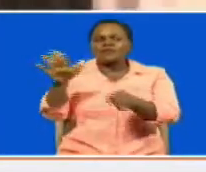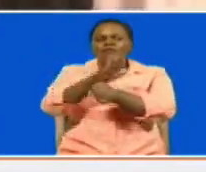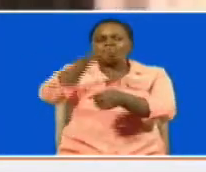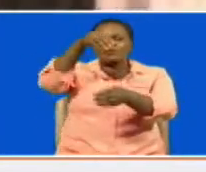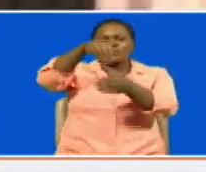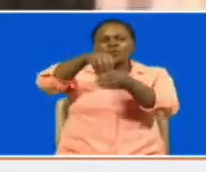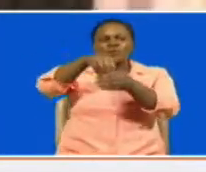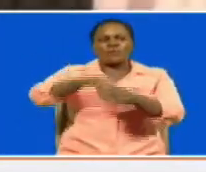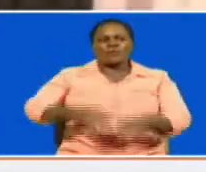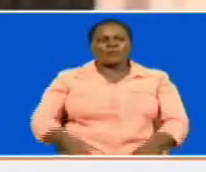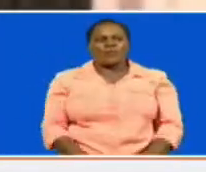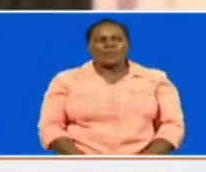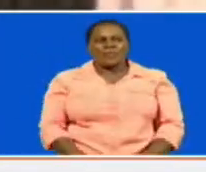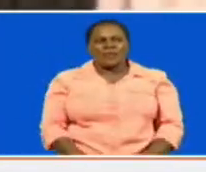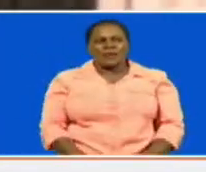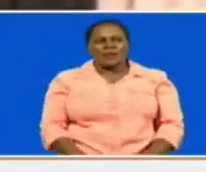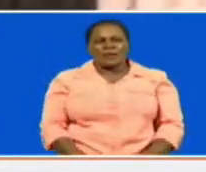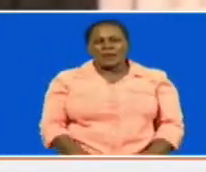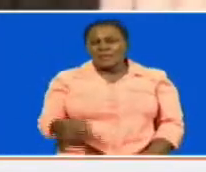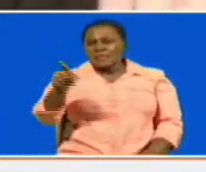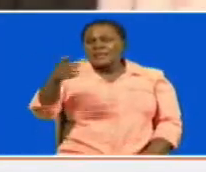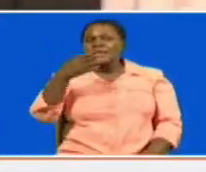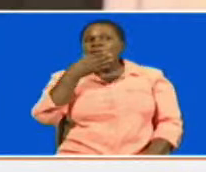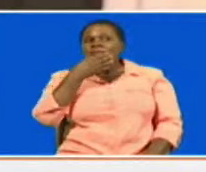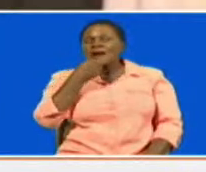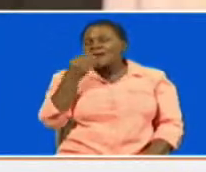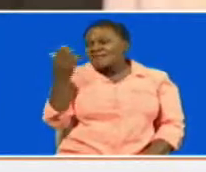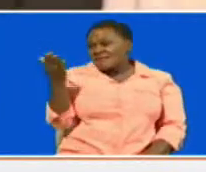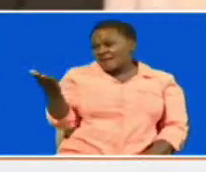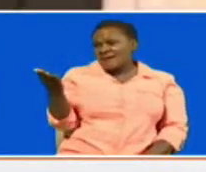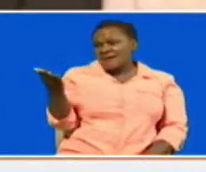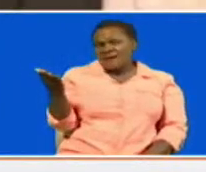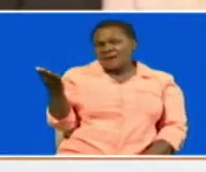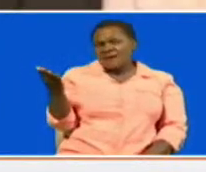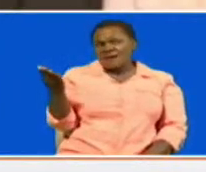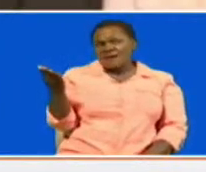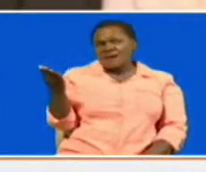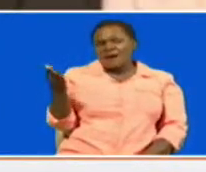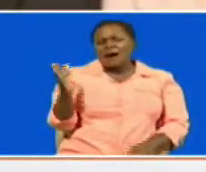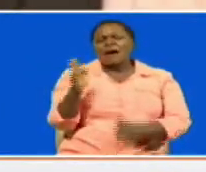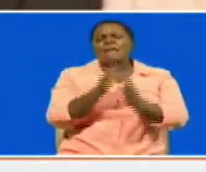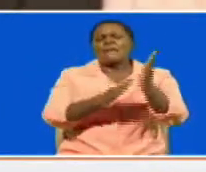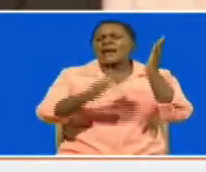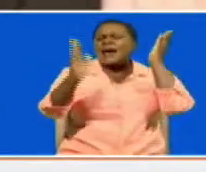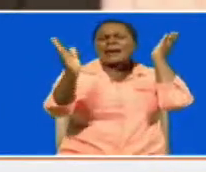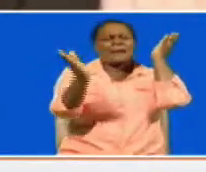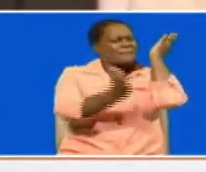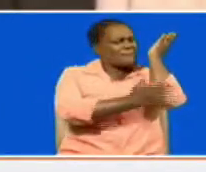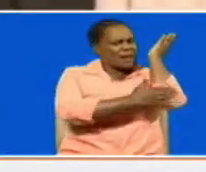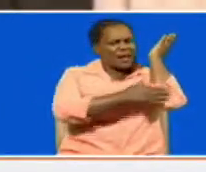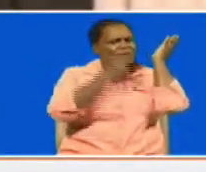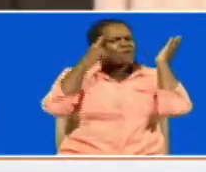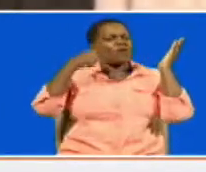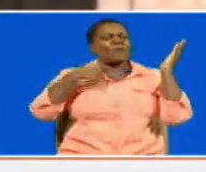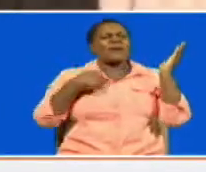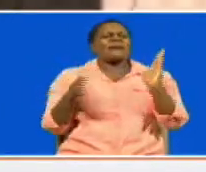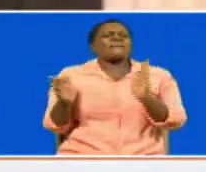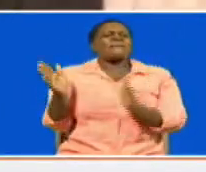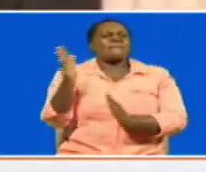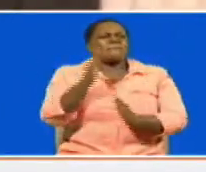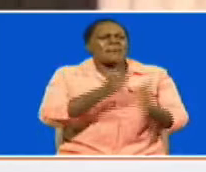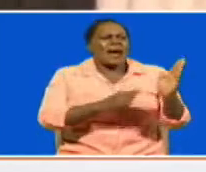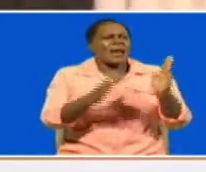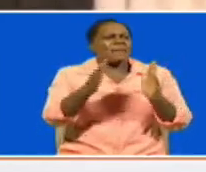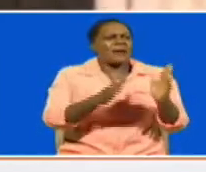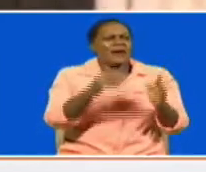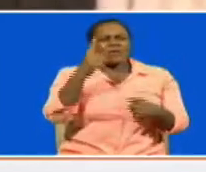inducted. Mimi, yule jamaa ya kwetu, haki ya Mungu alikuwa amenipangia vibaya. Alikuwa amenipanga kunifunga